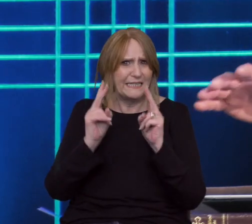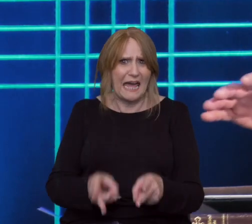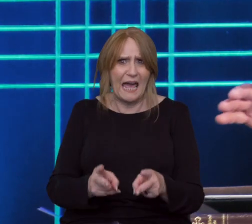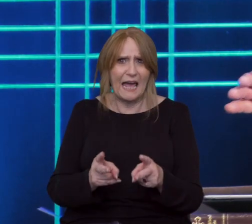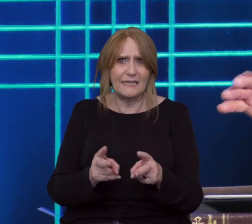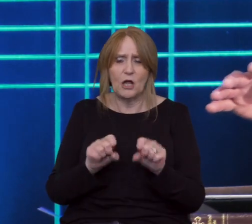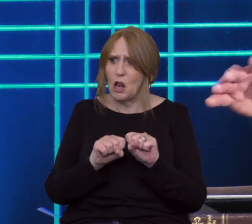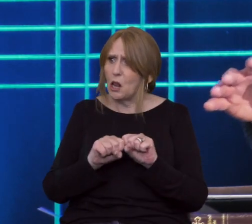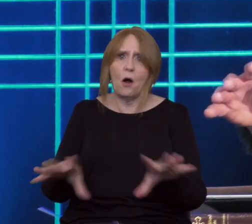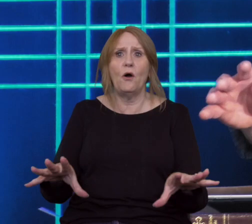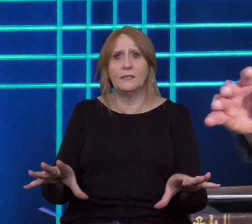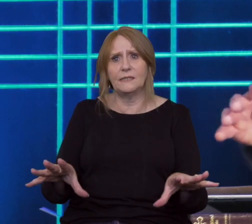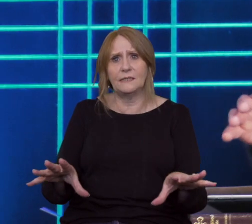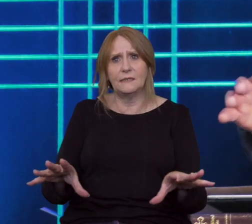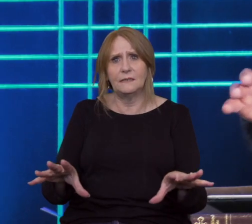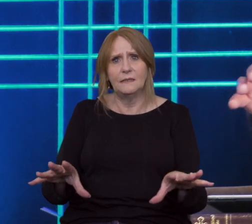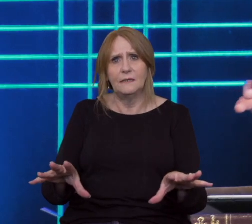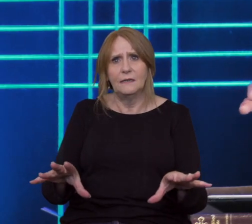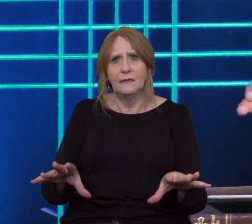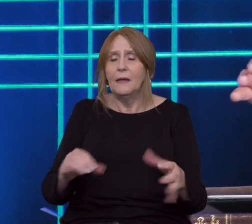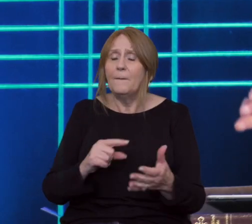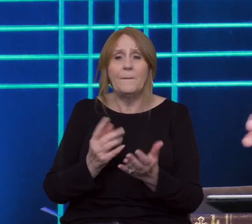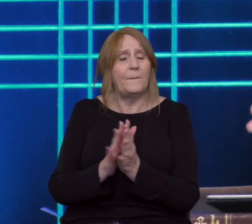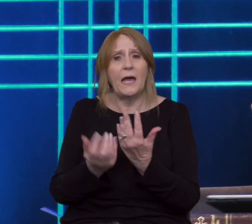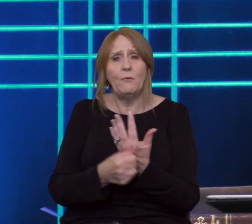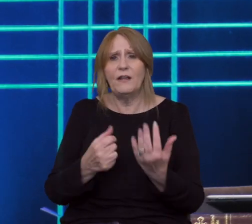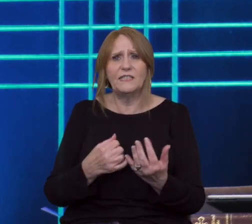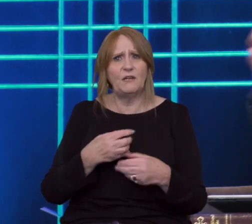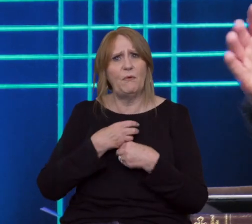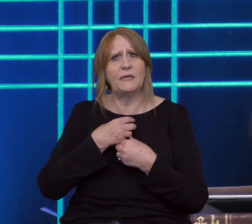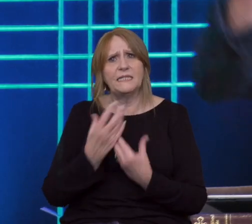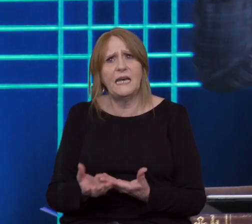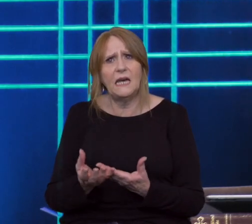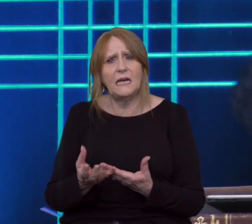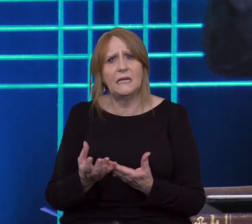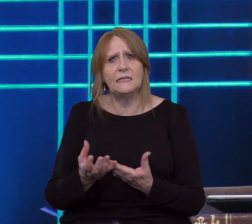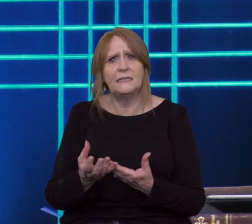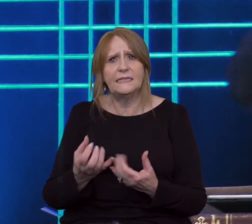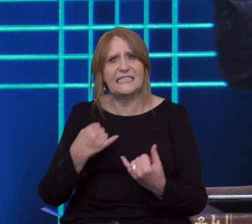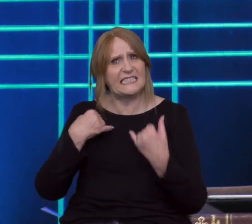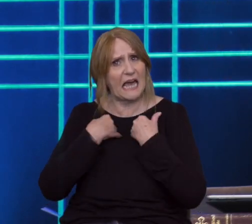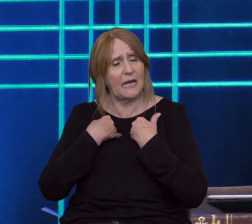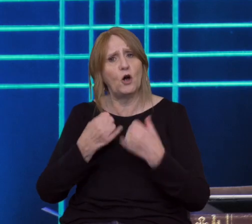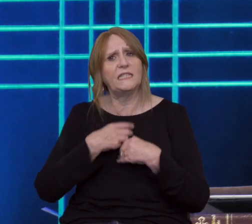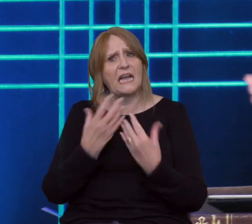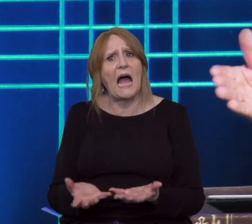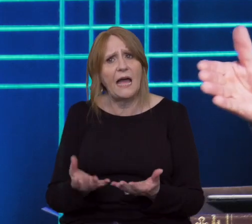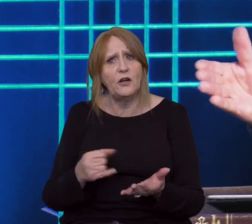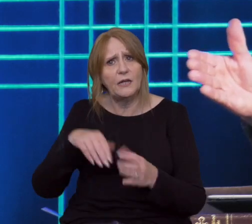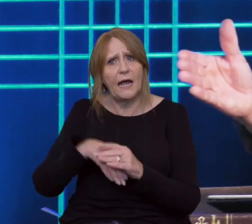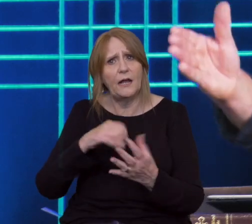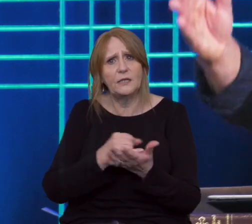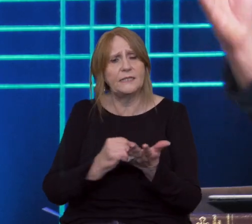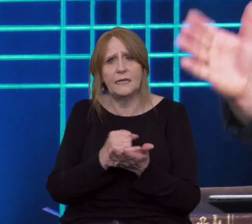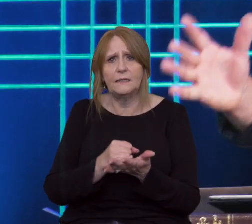hopeless case. The Bible didn't say we were sick in our sins or tired in our sins. It says we were dead, dead, dead. And dead